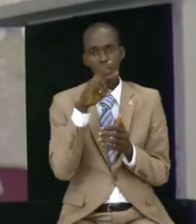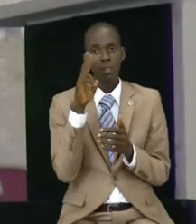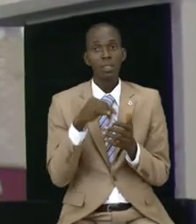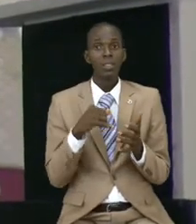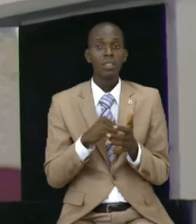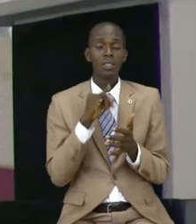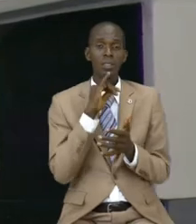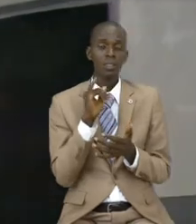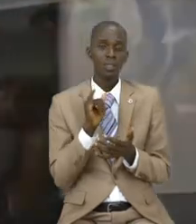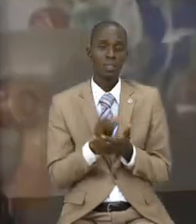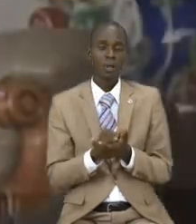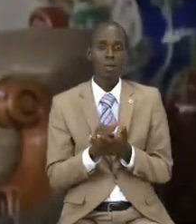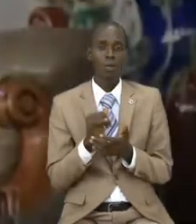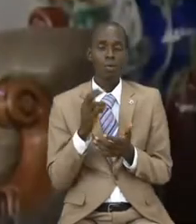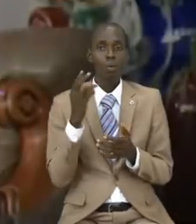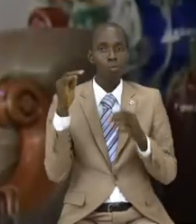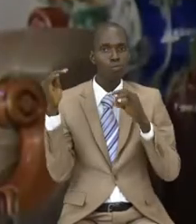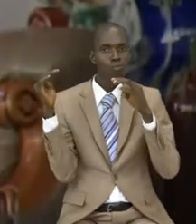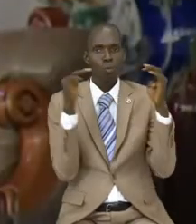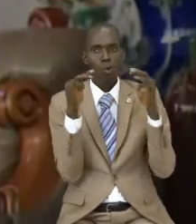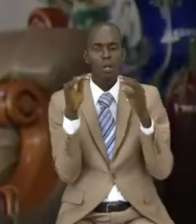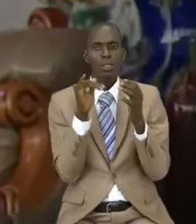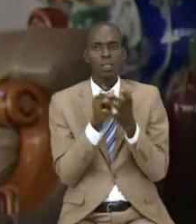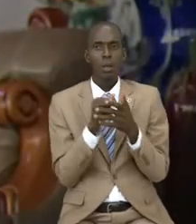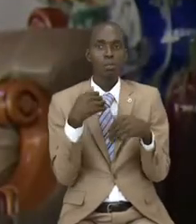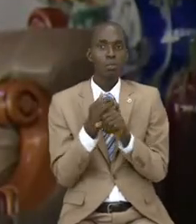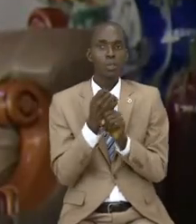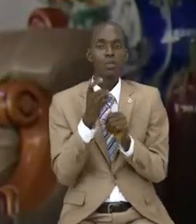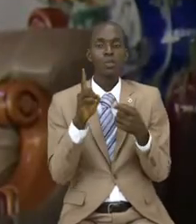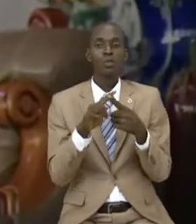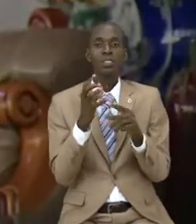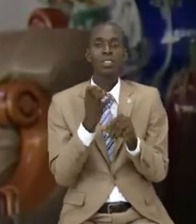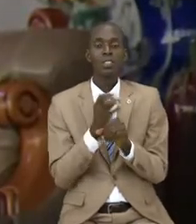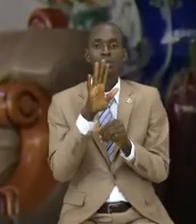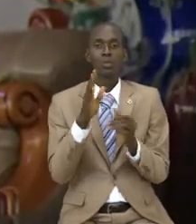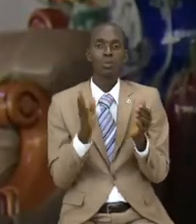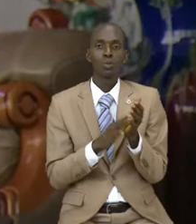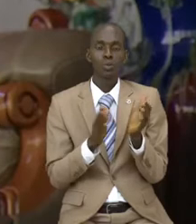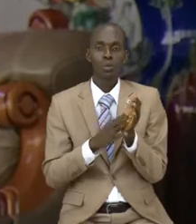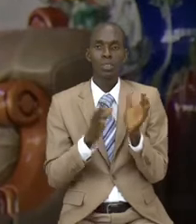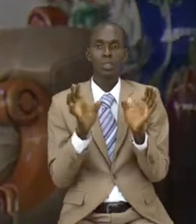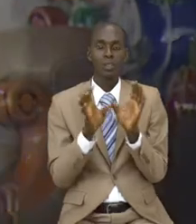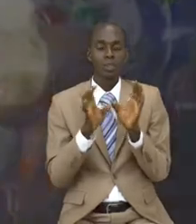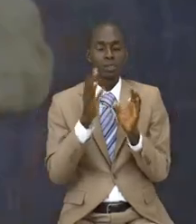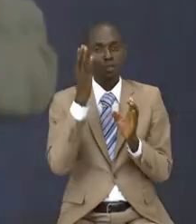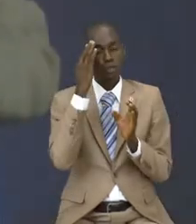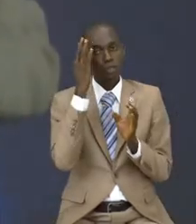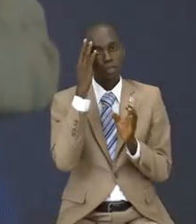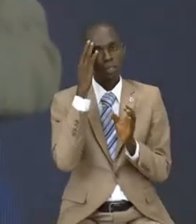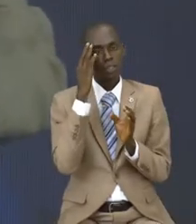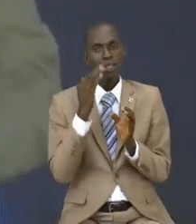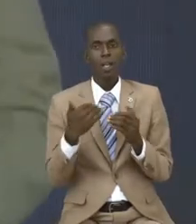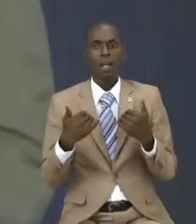that war that got you your school certificate. Knowledge at